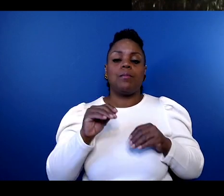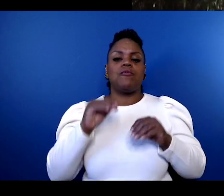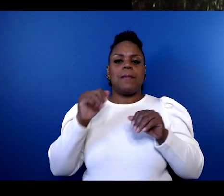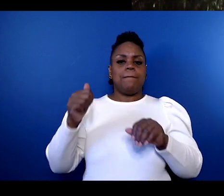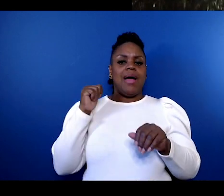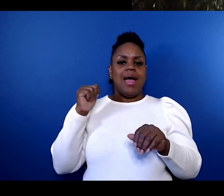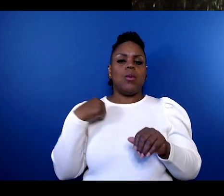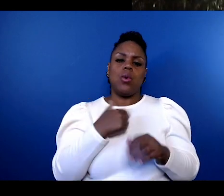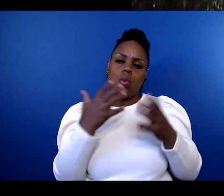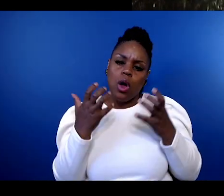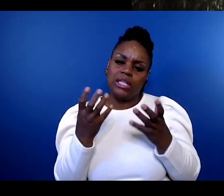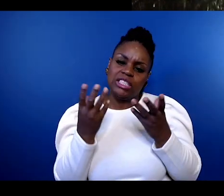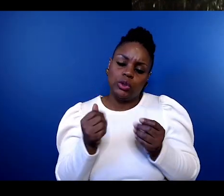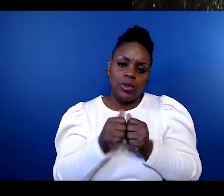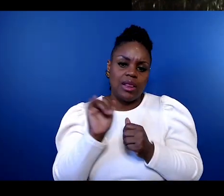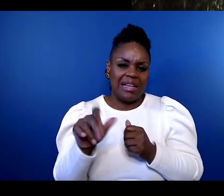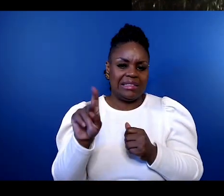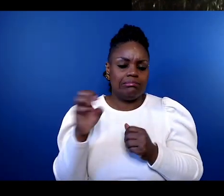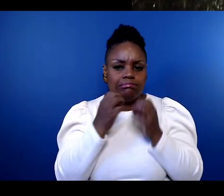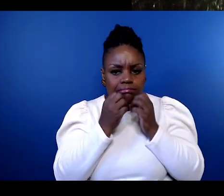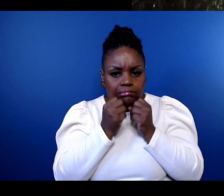Stay focused on your breathing here.